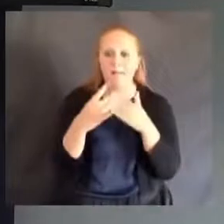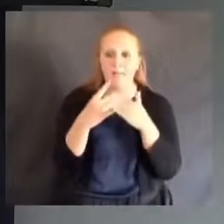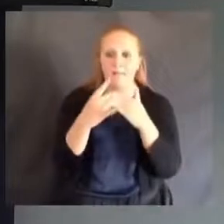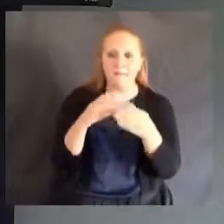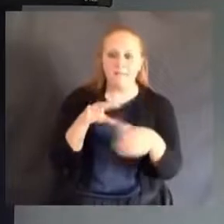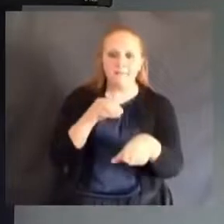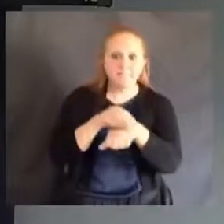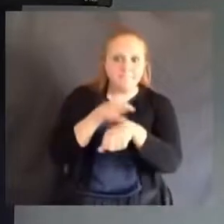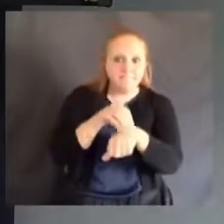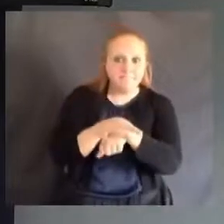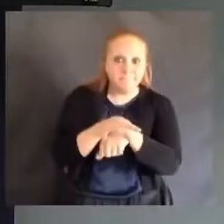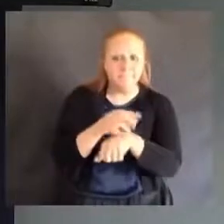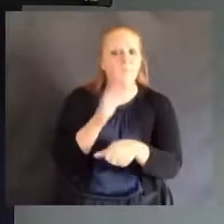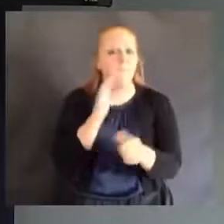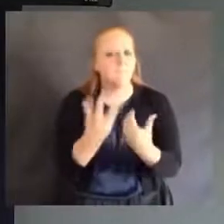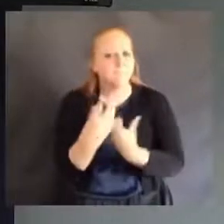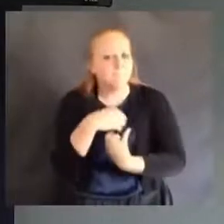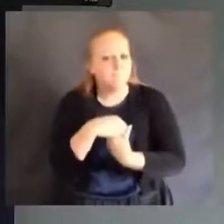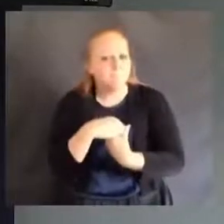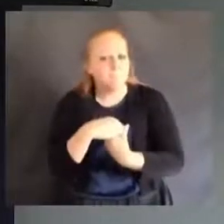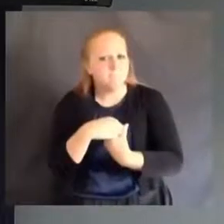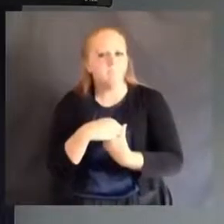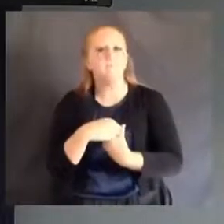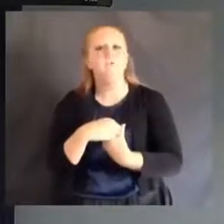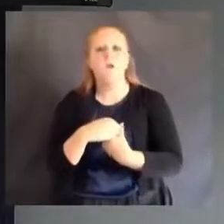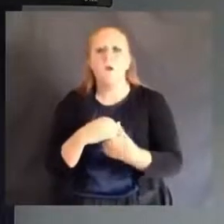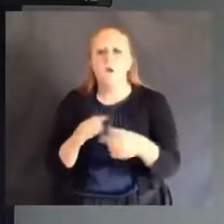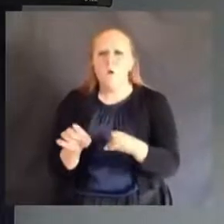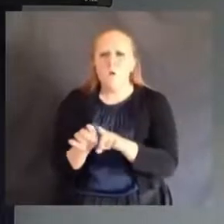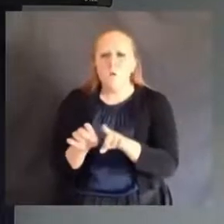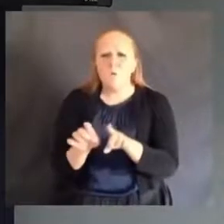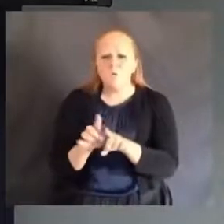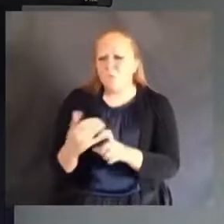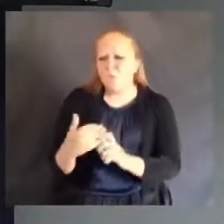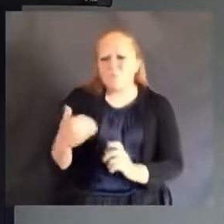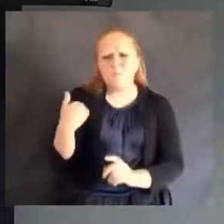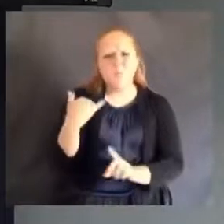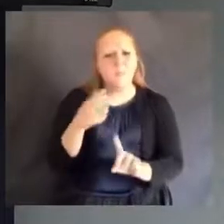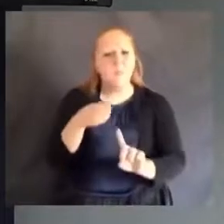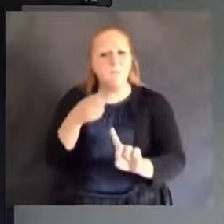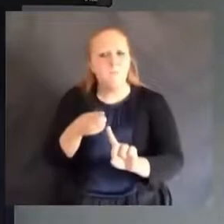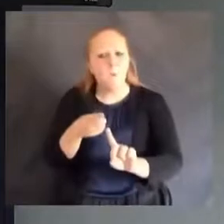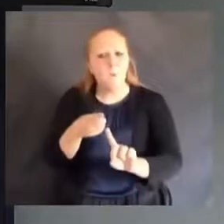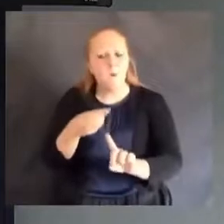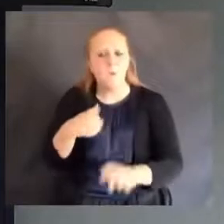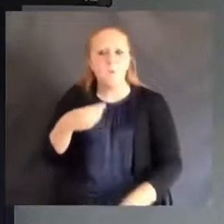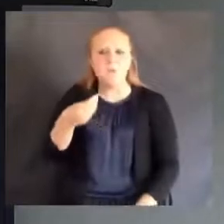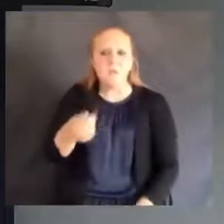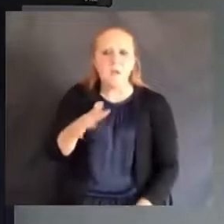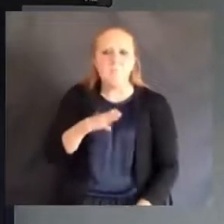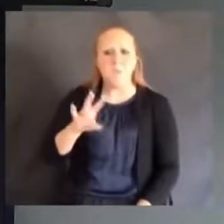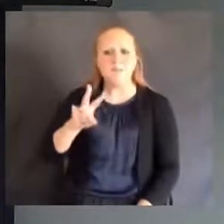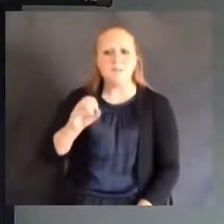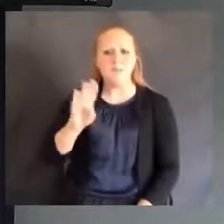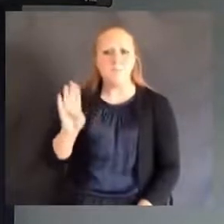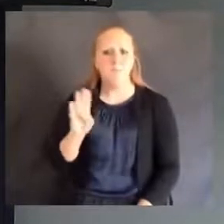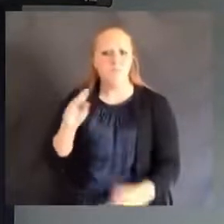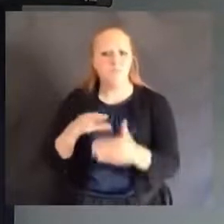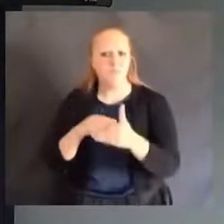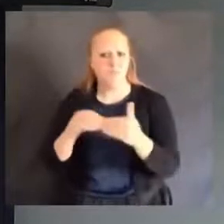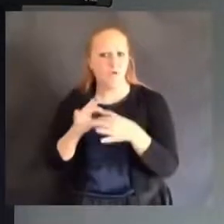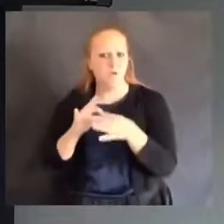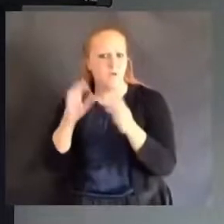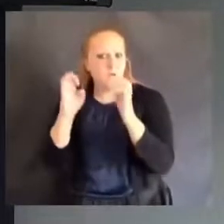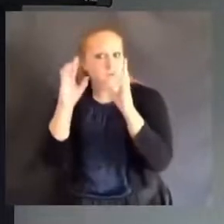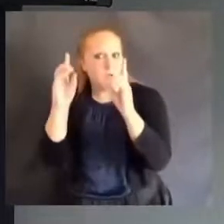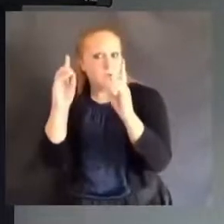with us as well. And to the money point, we spend about $70 billion on education every year. About $3 billion of that comes from the